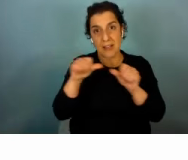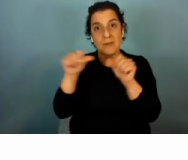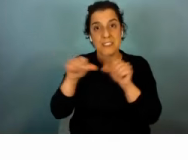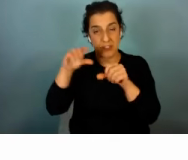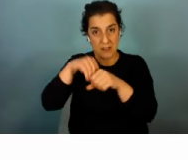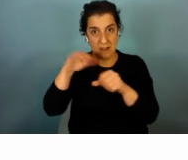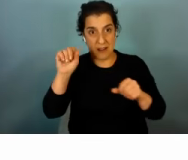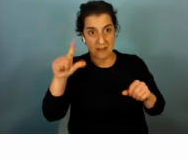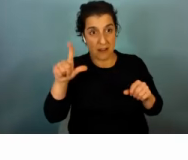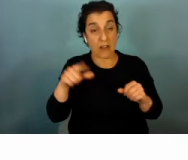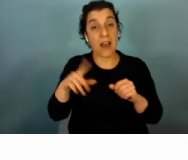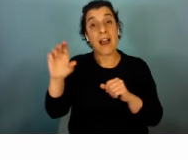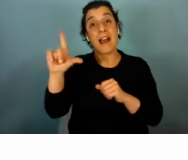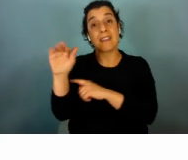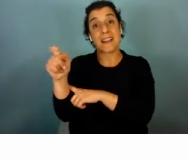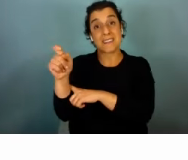phrase finally.